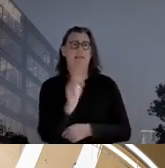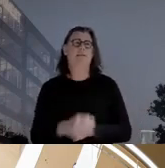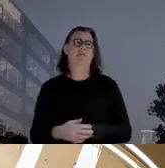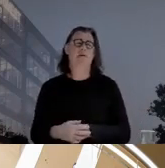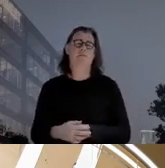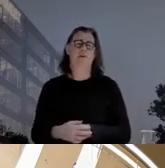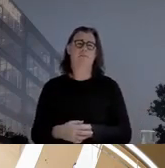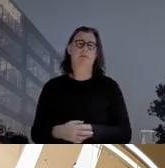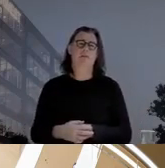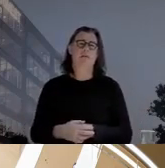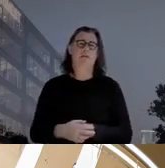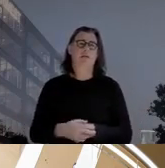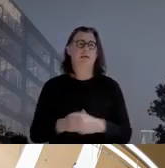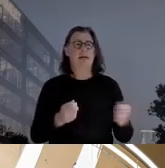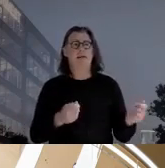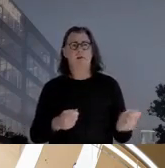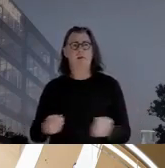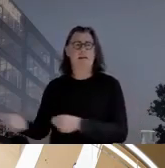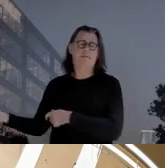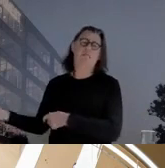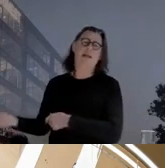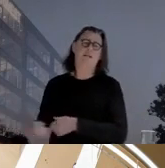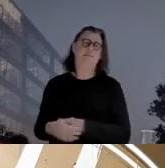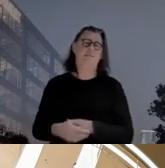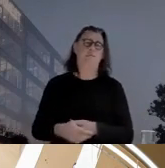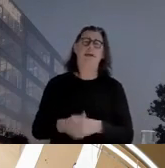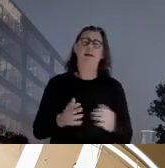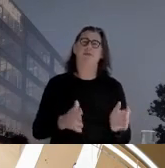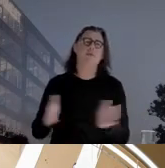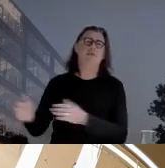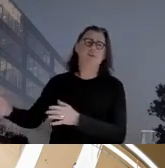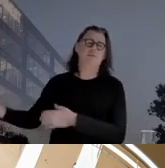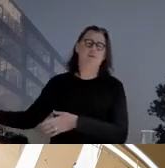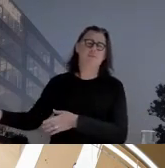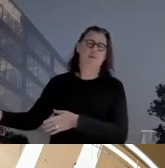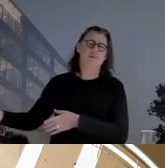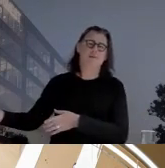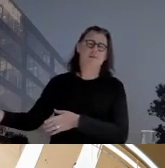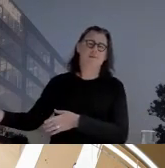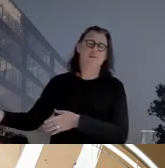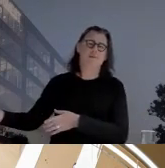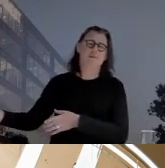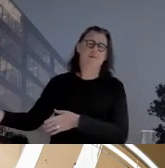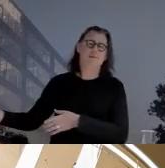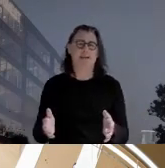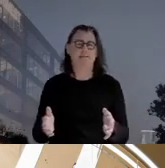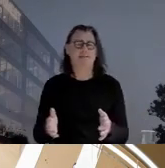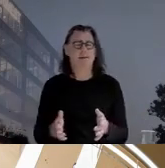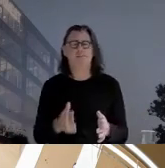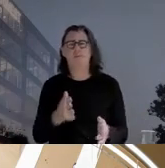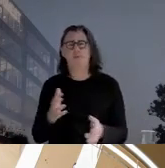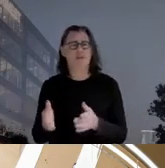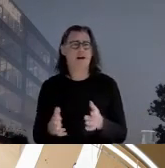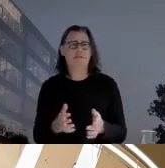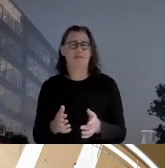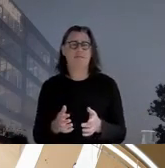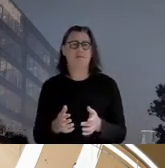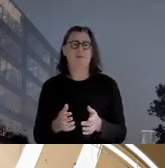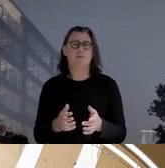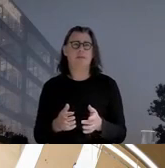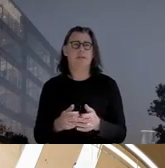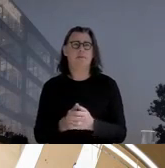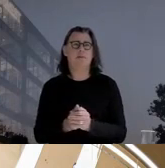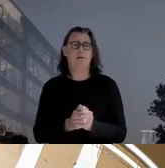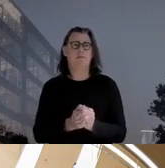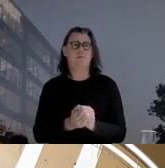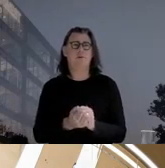the little thing that's a problem, and it all gets replaced. Regardless of what you do with that first bit, it all gets replaced. It's kind of a bizarre system